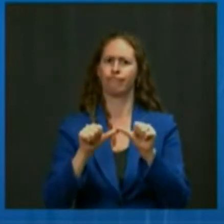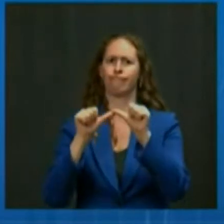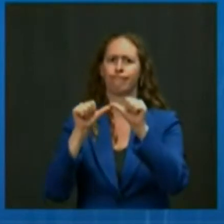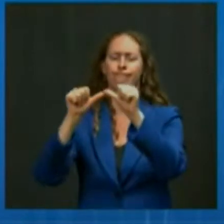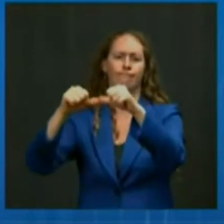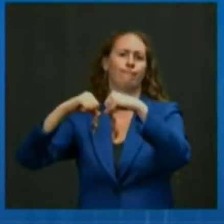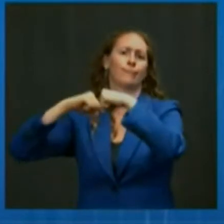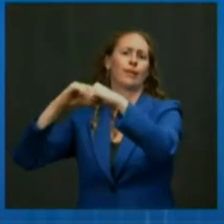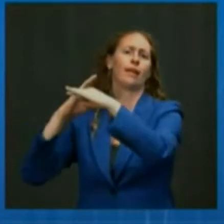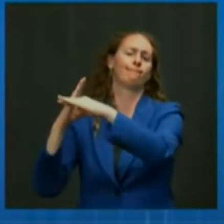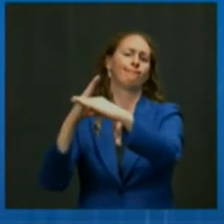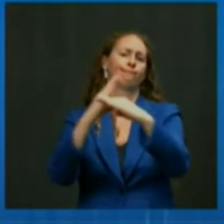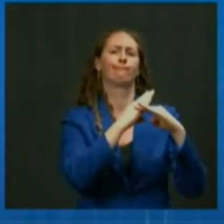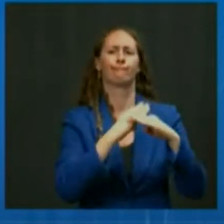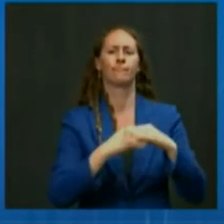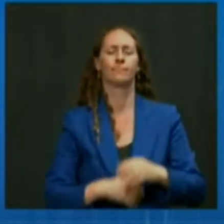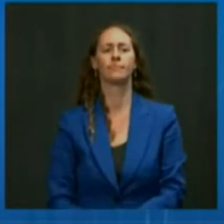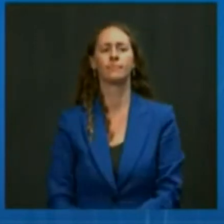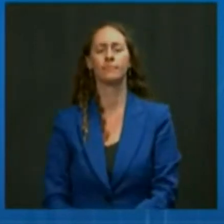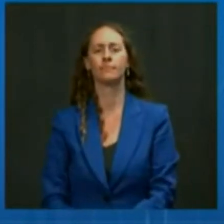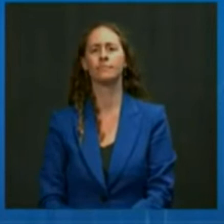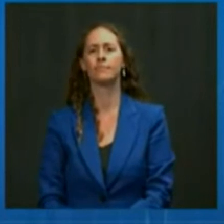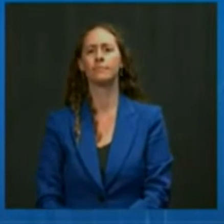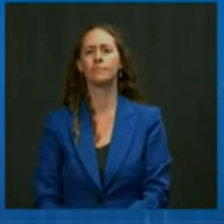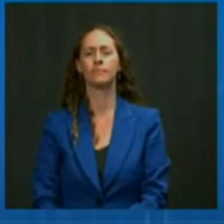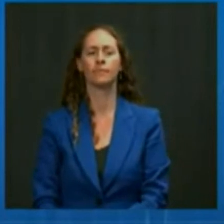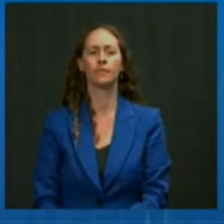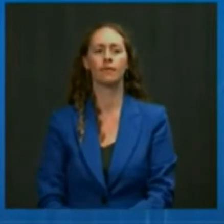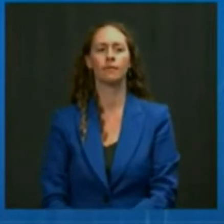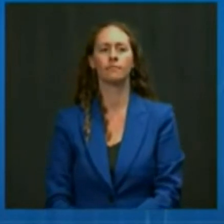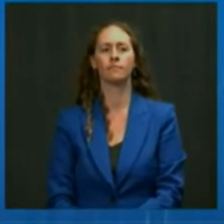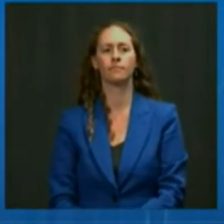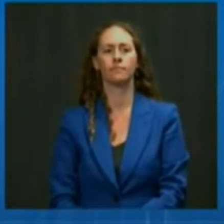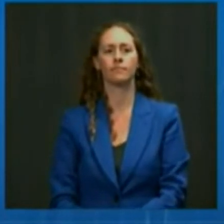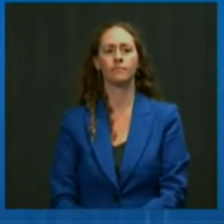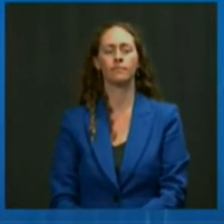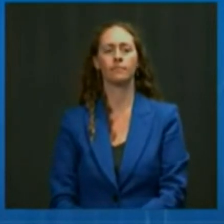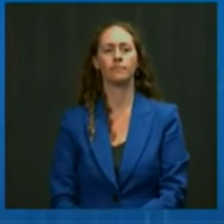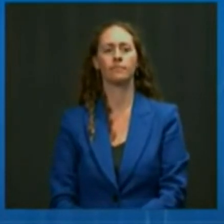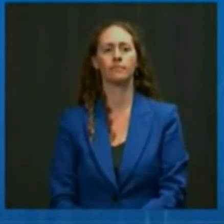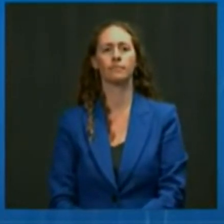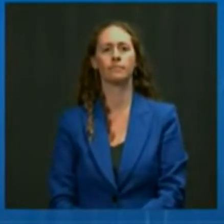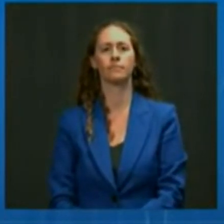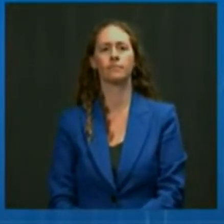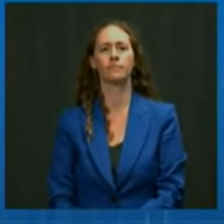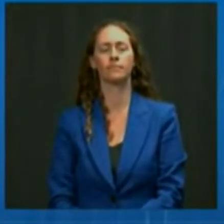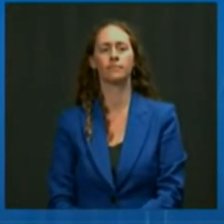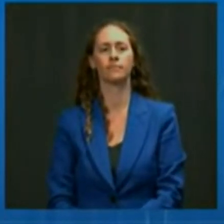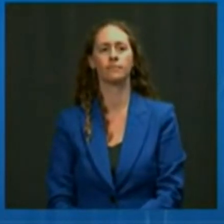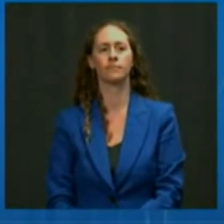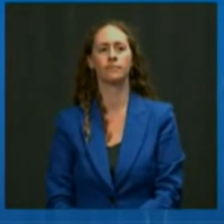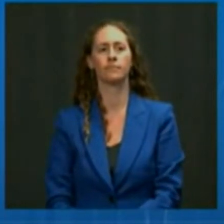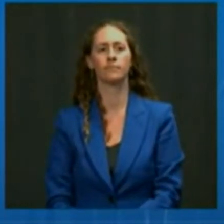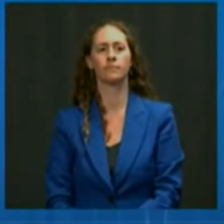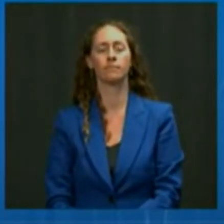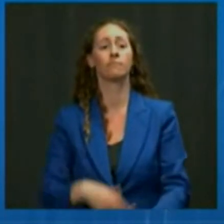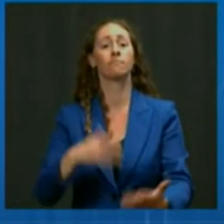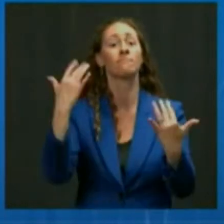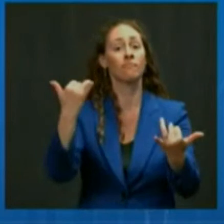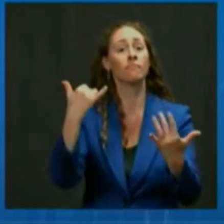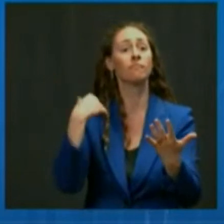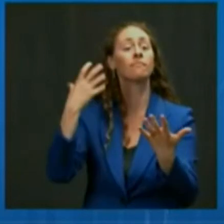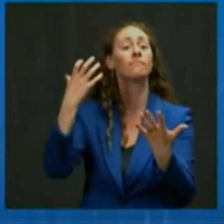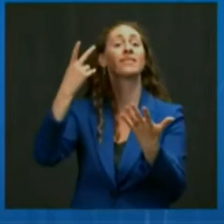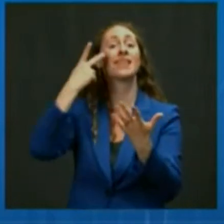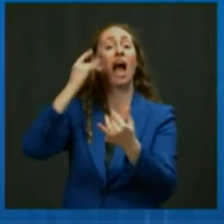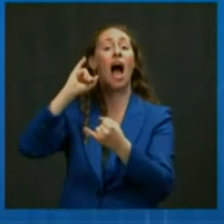might, Jeff, just add, another piece of data that we've been looking at is our international colleagues who are ahead of us, both in the Delta surge,